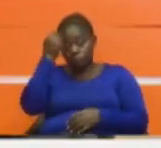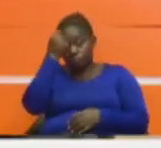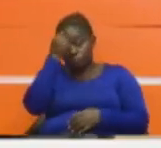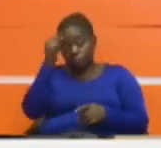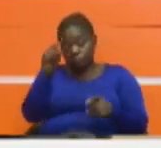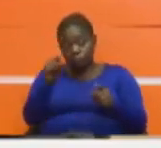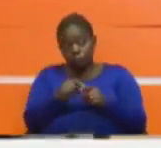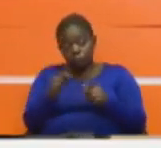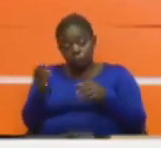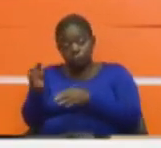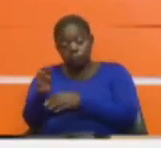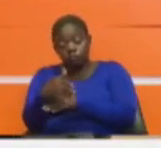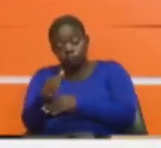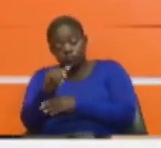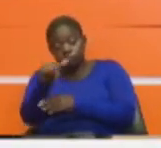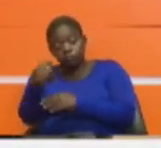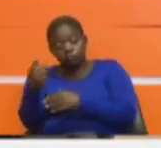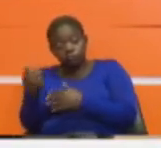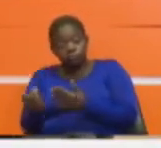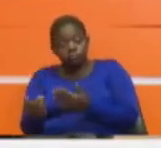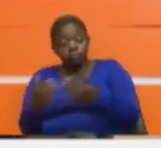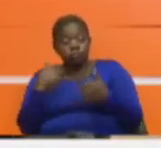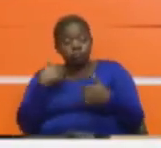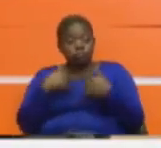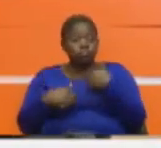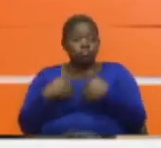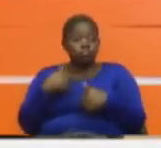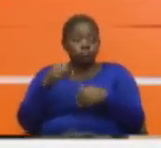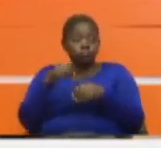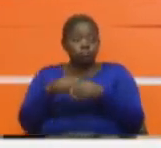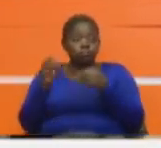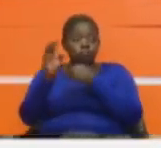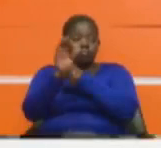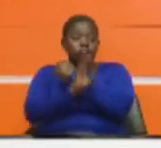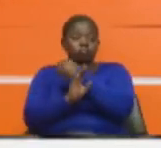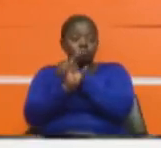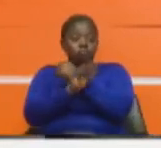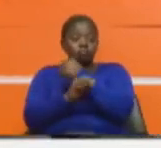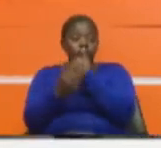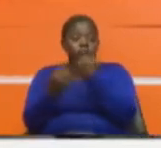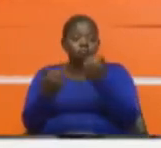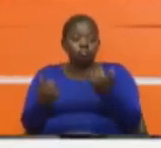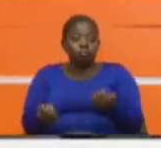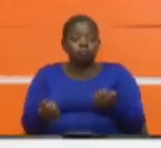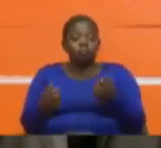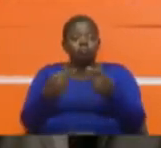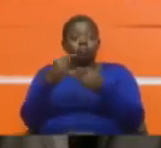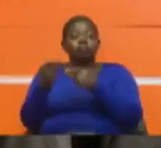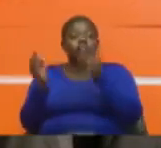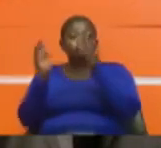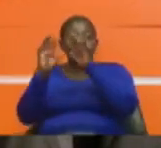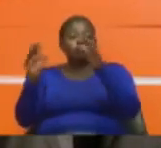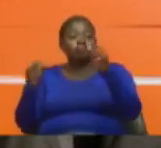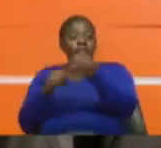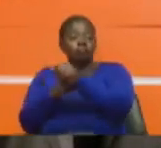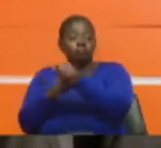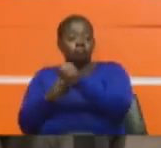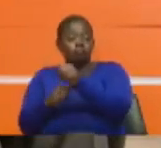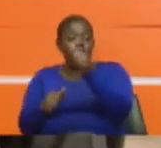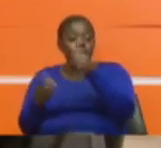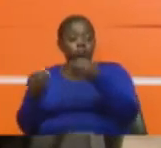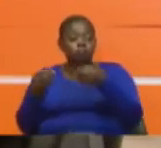Chinese embassy and the other Chinese interests in the country. Yes. And we keep appreciating the support that you give